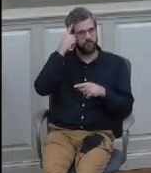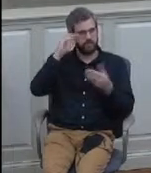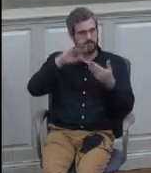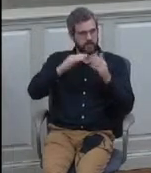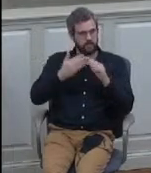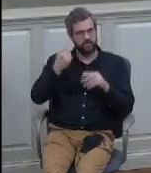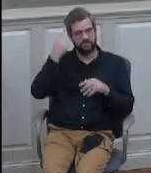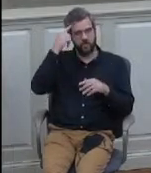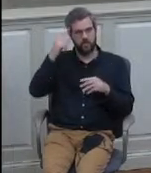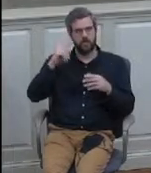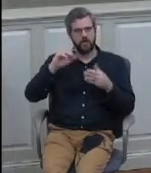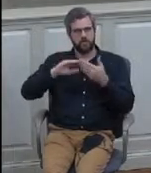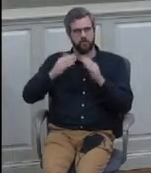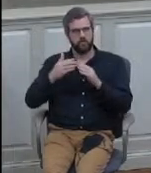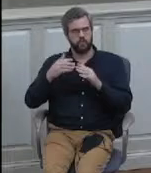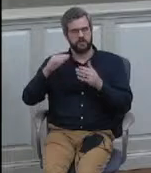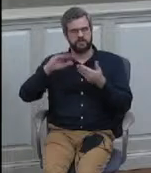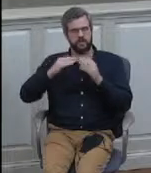master plan.